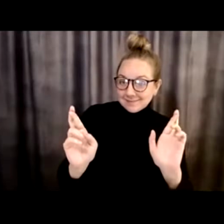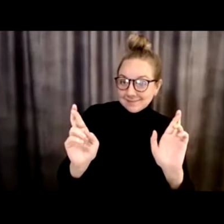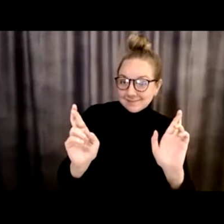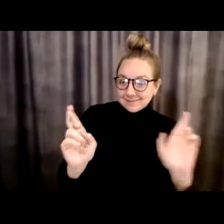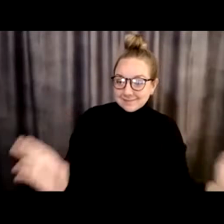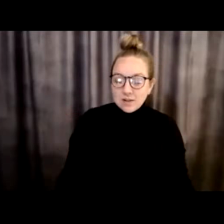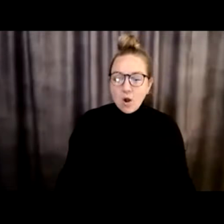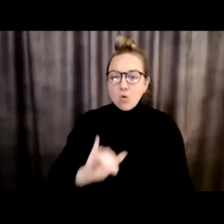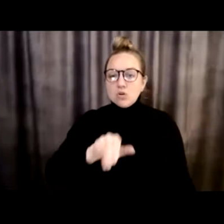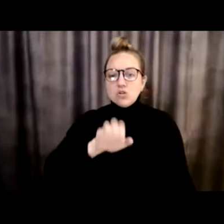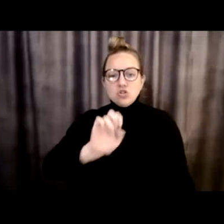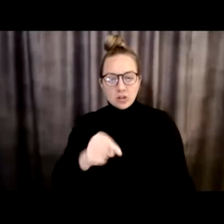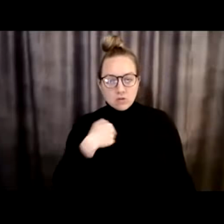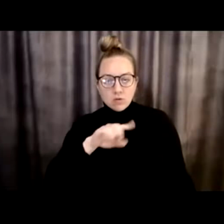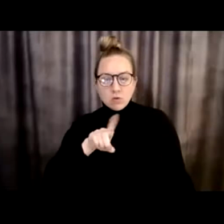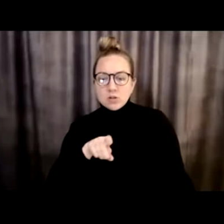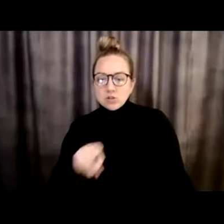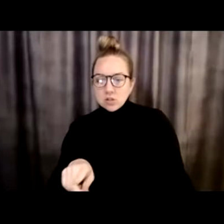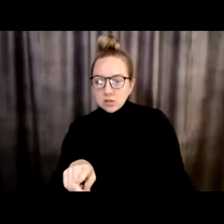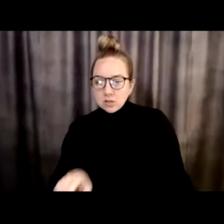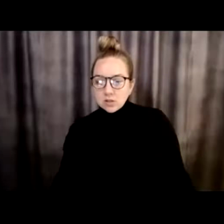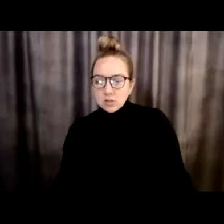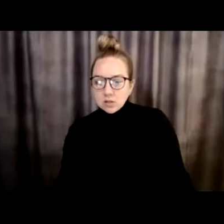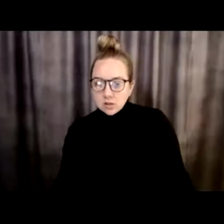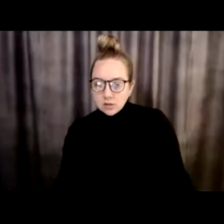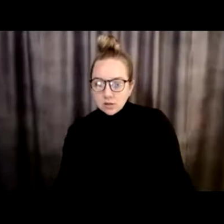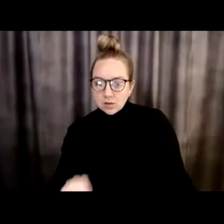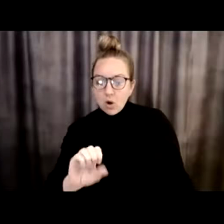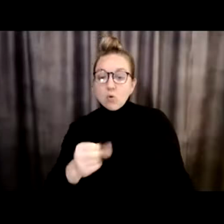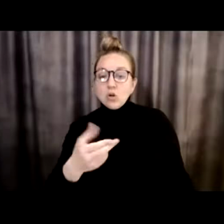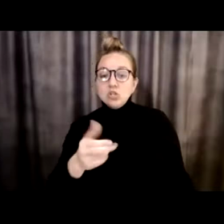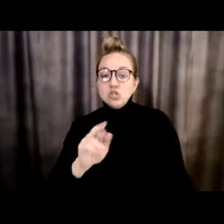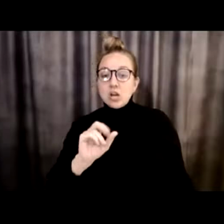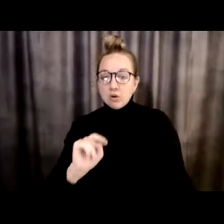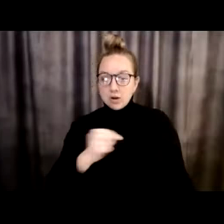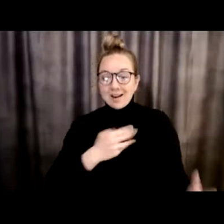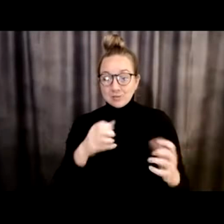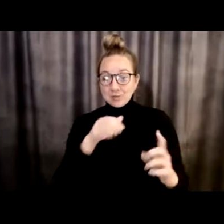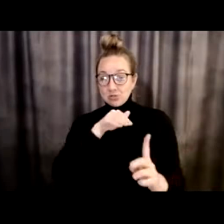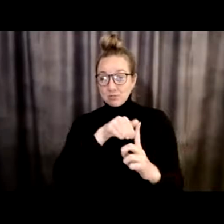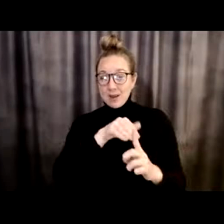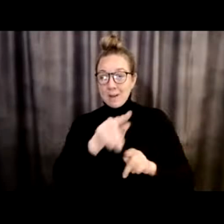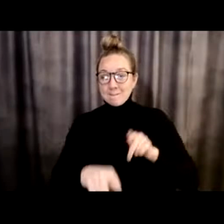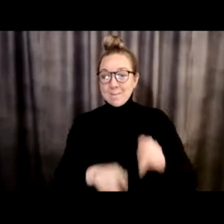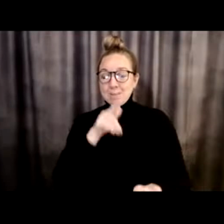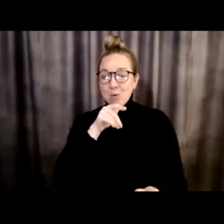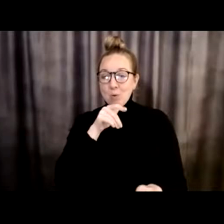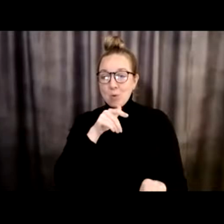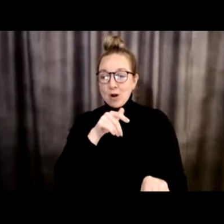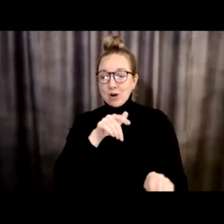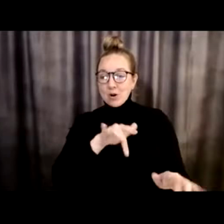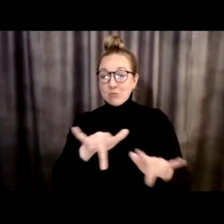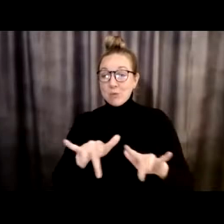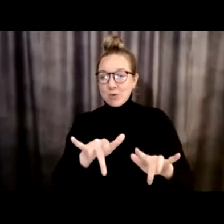Sharon, did you have a question? Yeah, I just wanted to remind the people who are recording to add all of the information to your